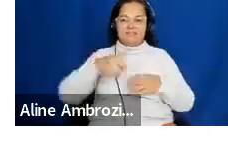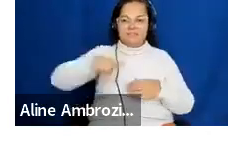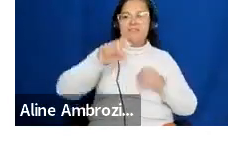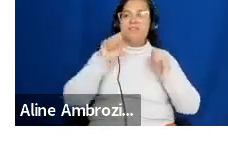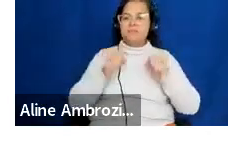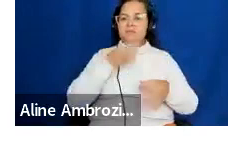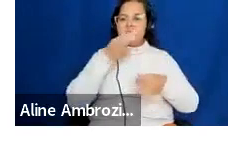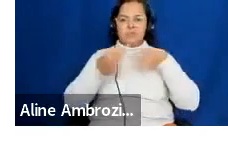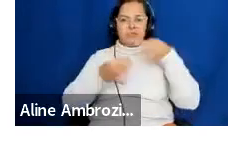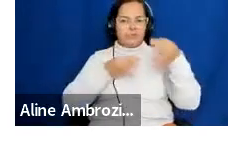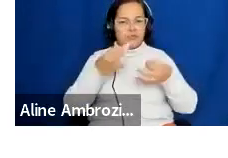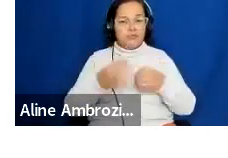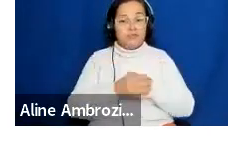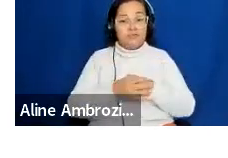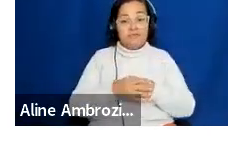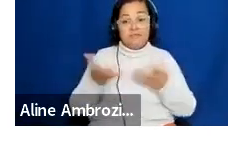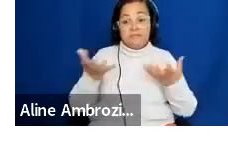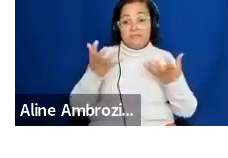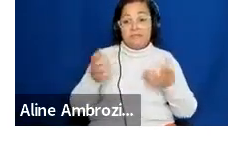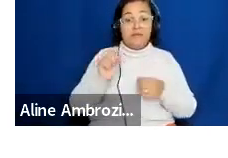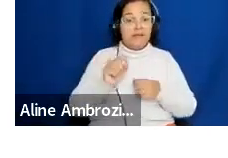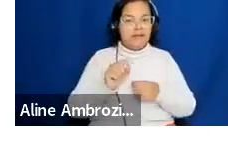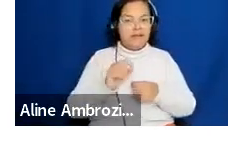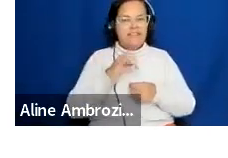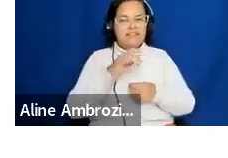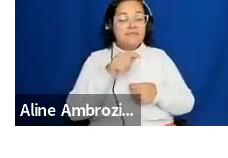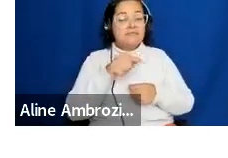Cisa, what do you think?